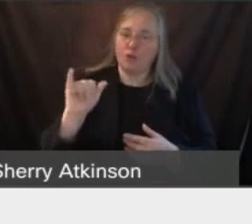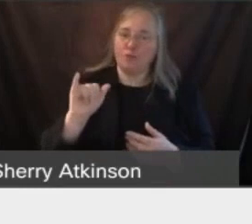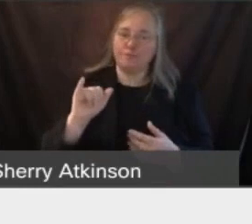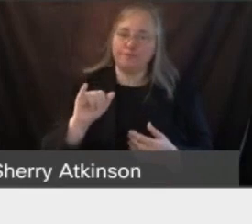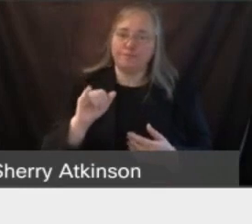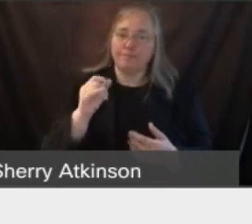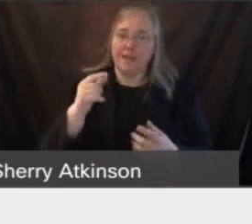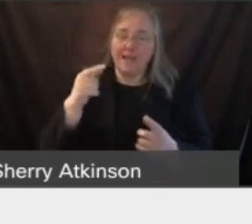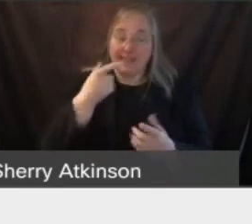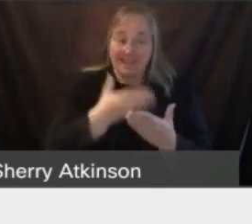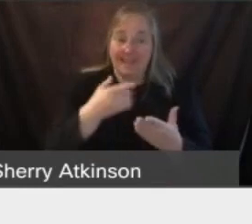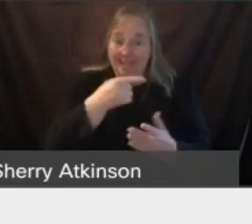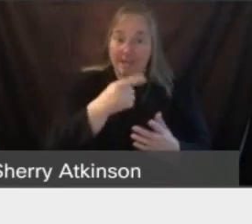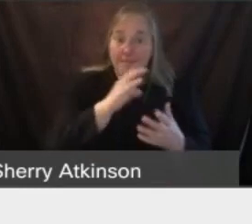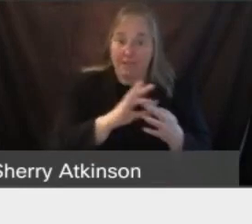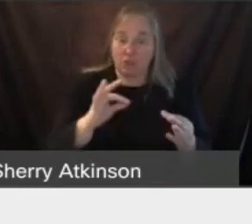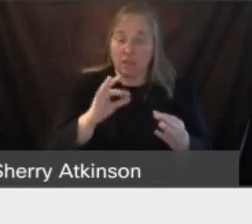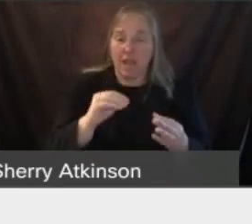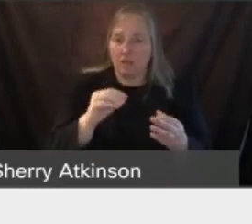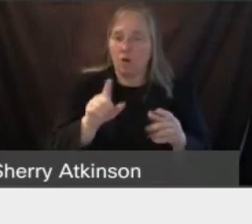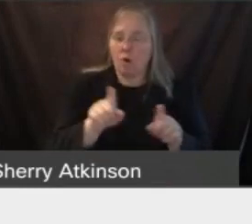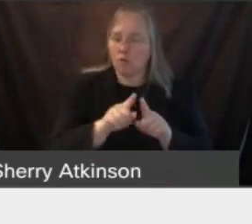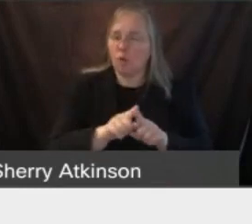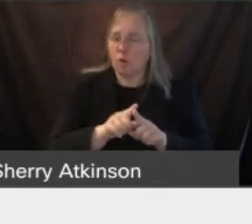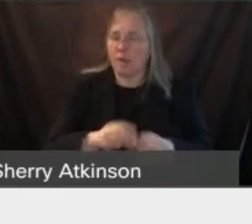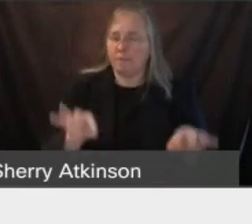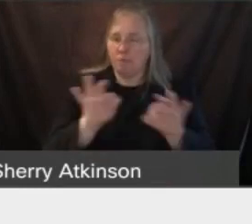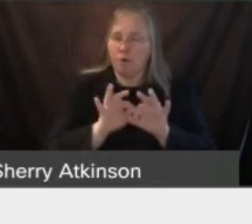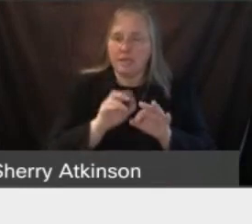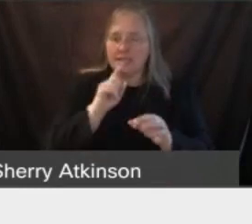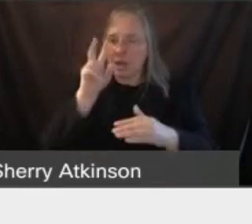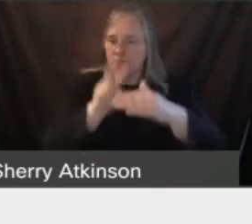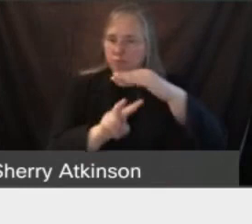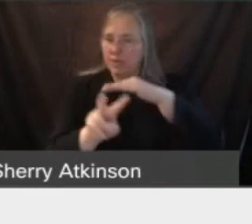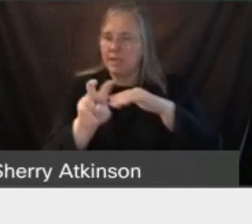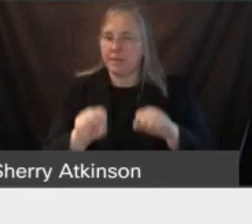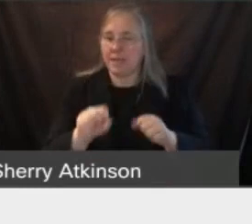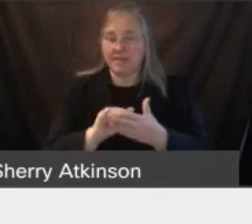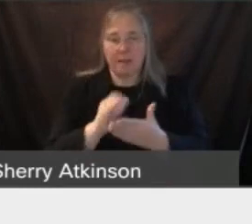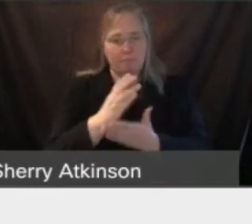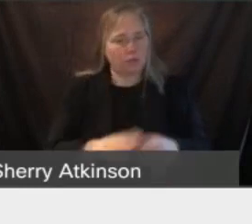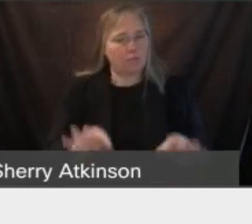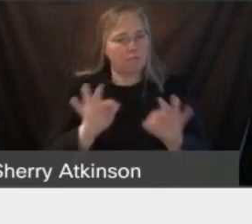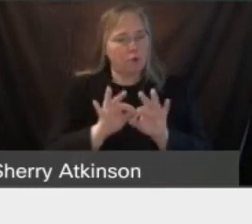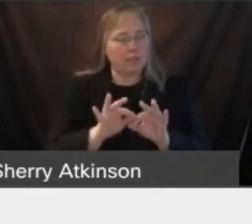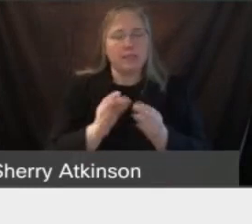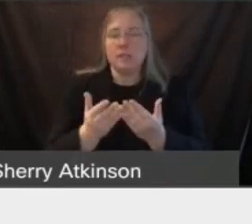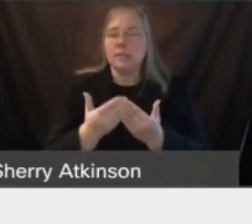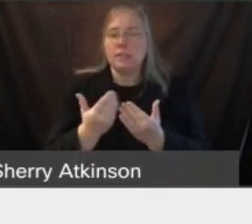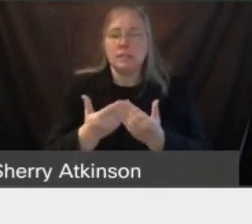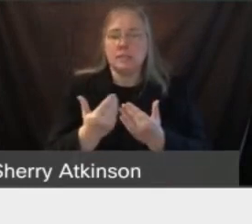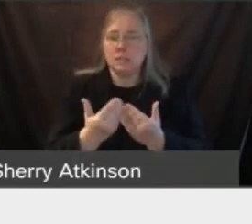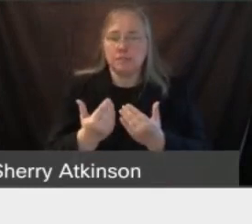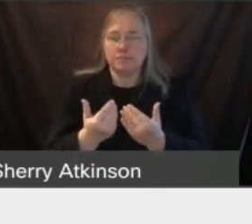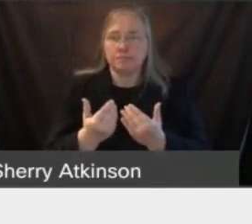the thing that he mentioned, and I think that also was key, is that the predictability is the piece that's important. That